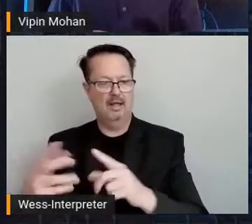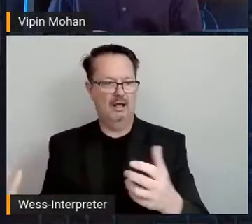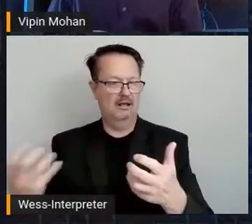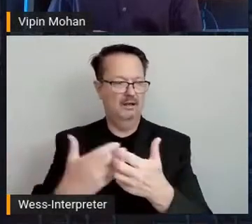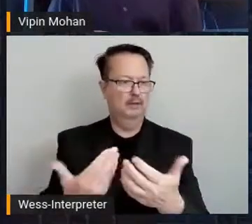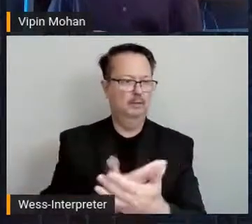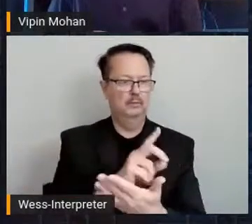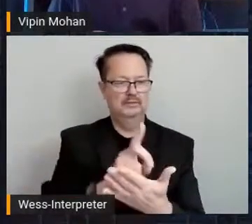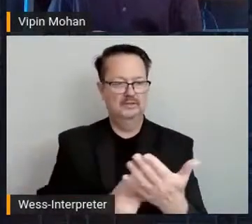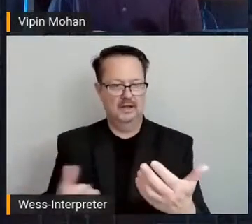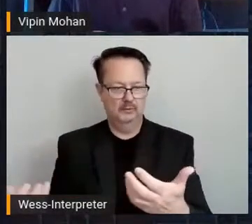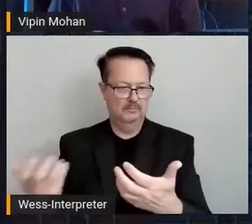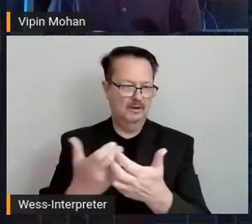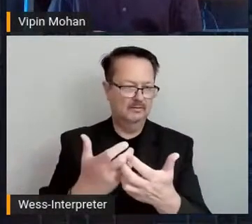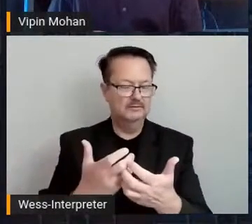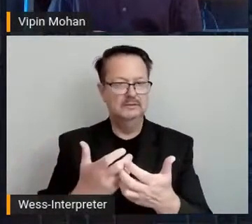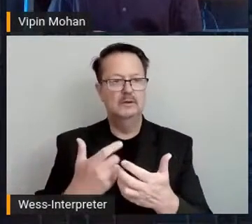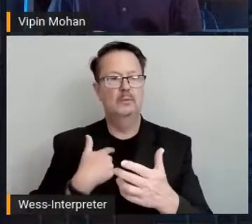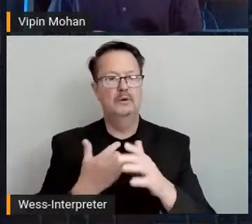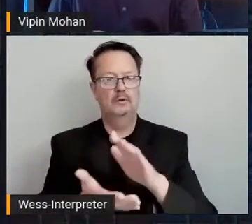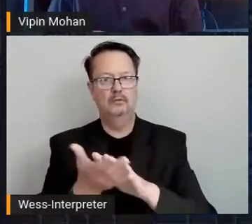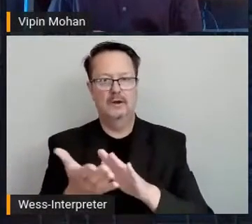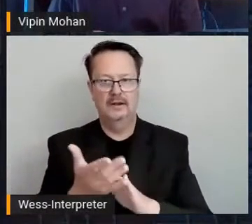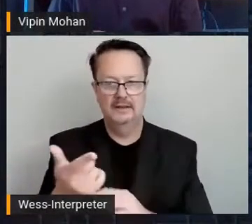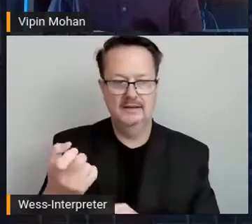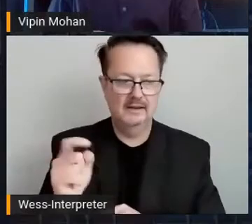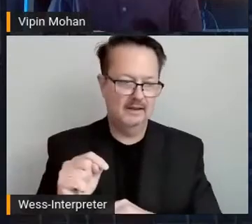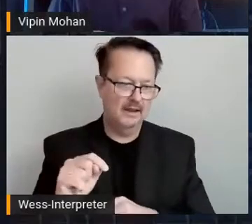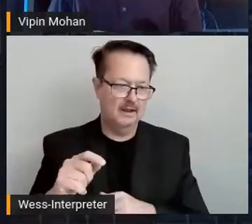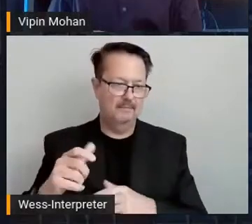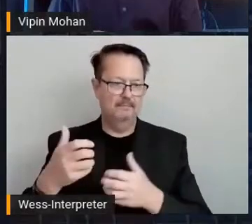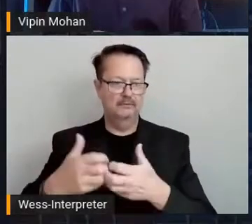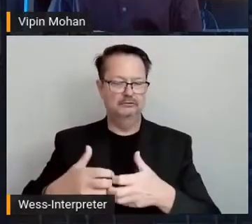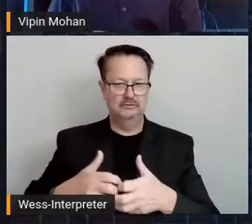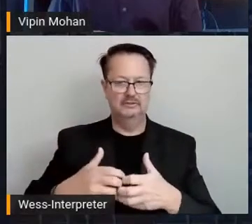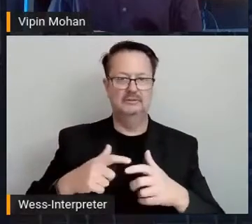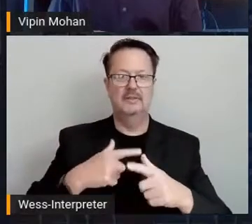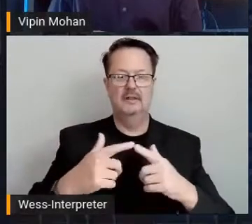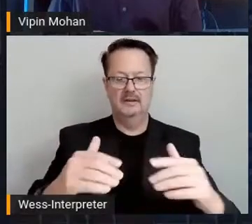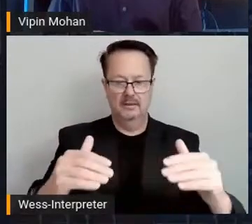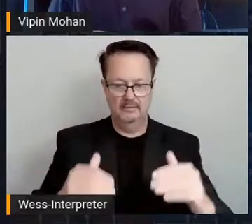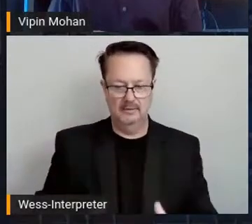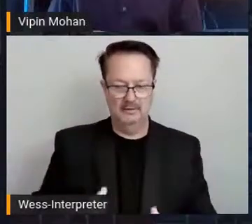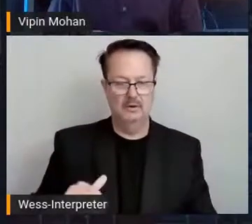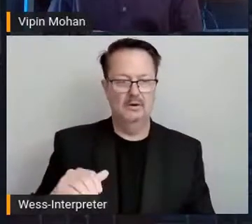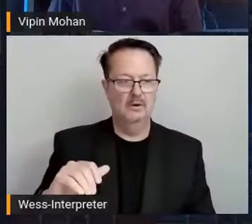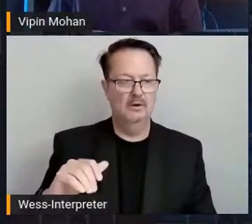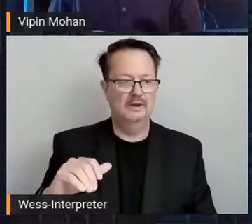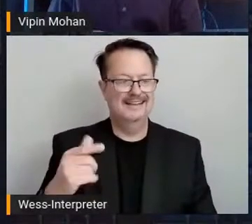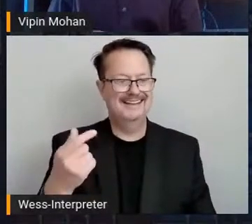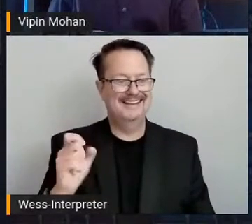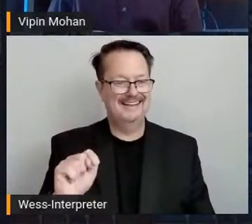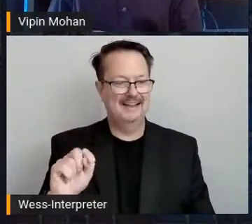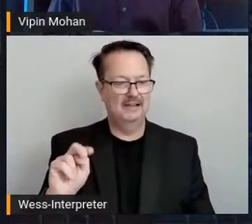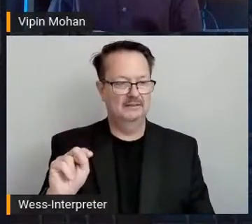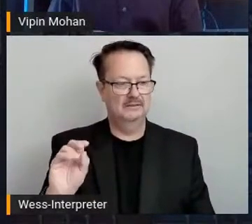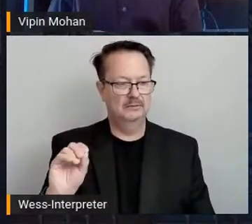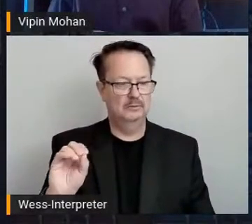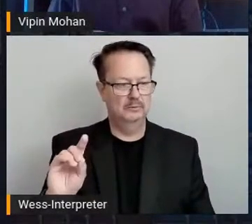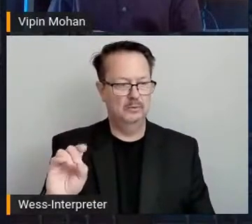here, we are running kubectl get machines, and then down below it's kubectl get nodes. So what we're going to do